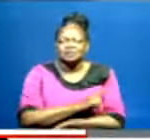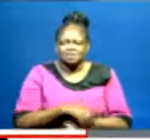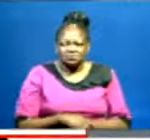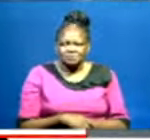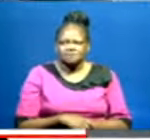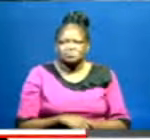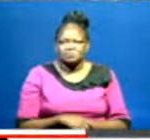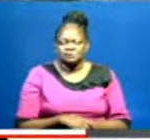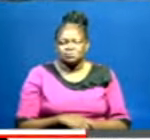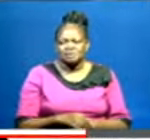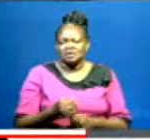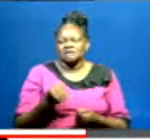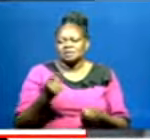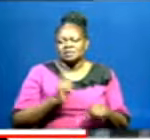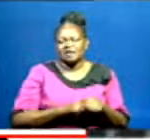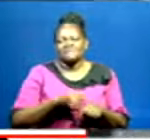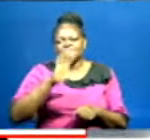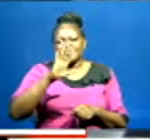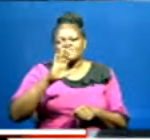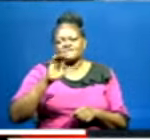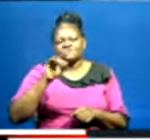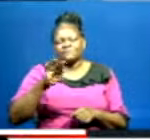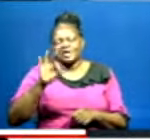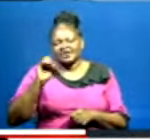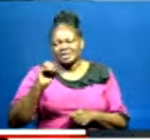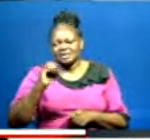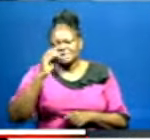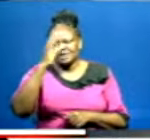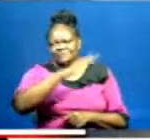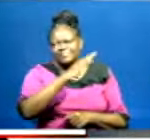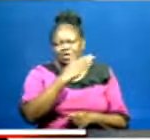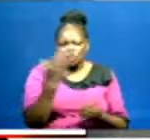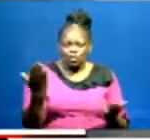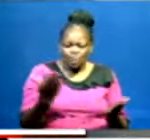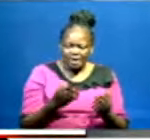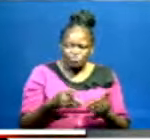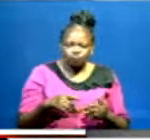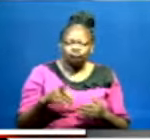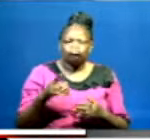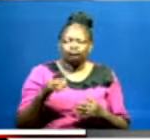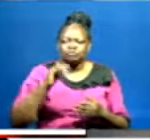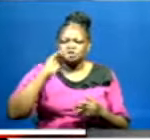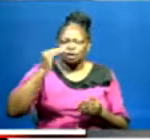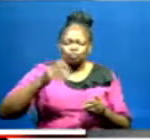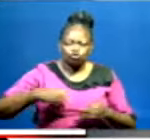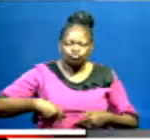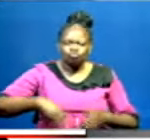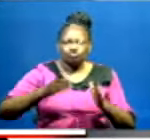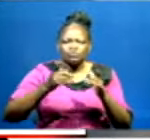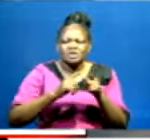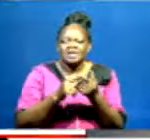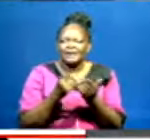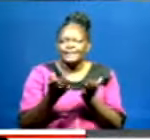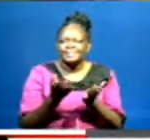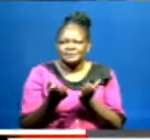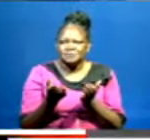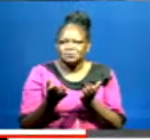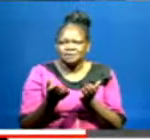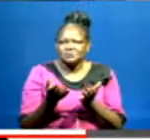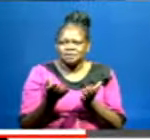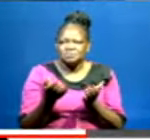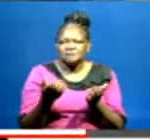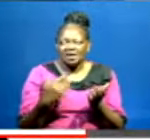It's 5:30 in the evening along the streets of Kibokoni Old Town Ward, a business hub for the coastal